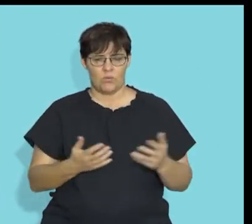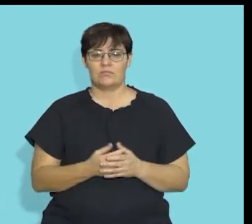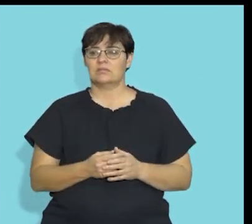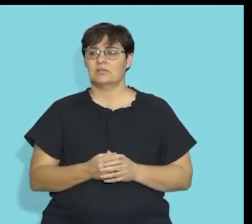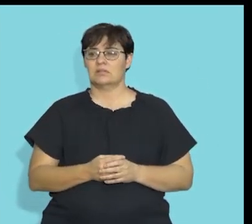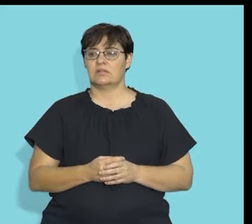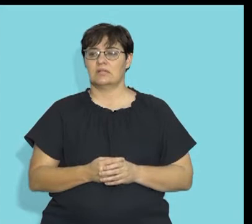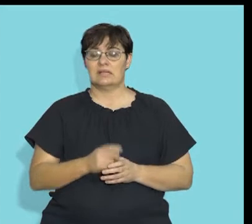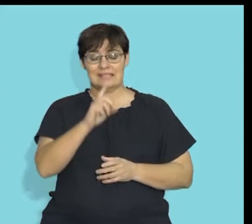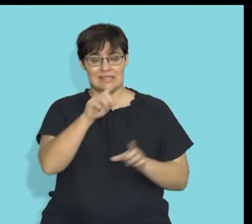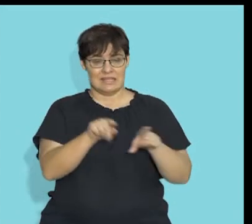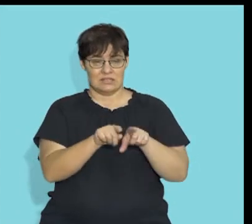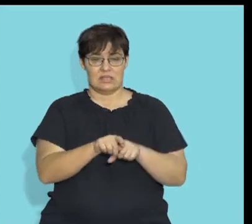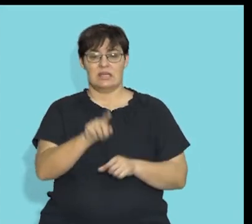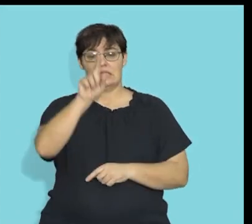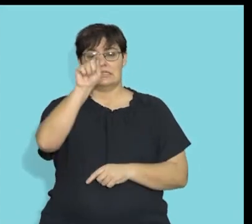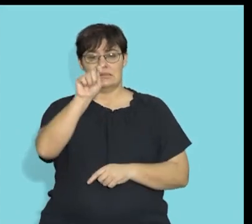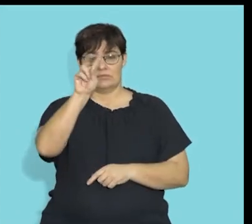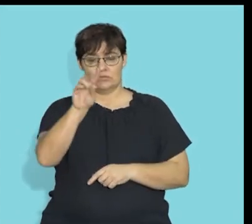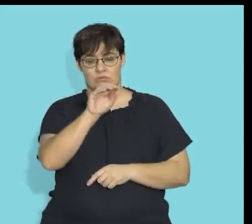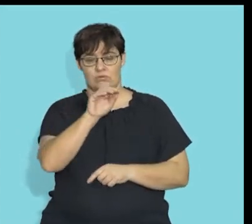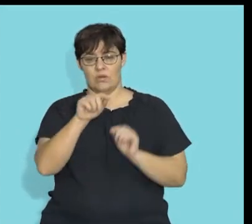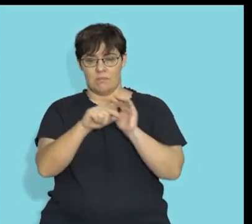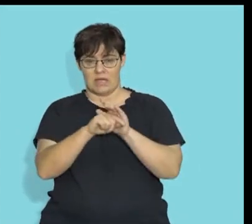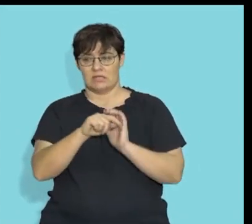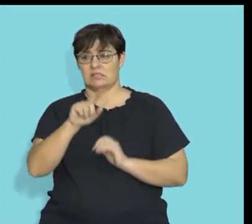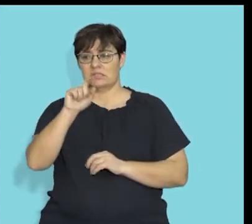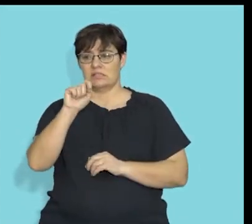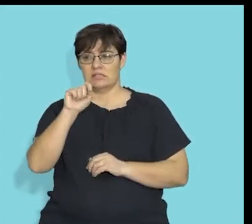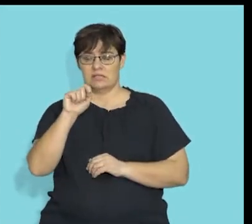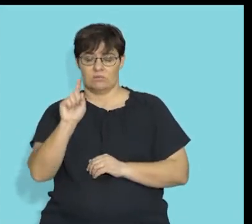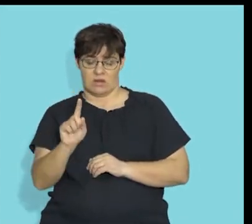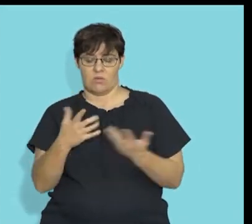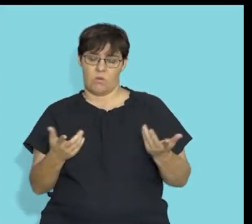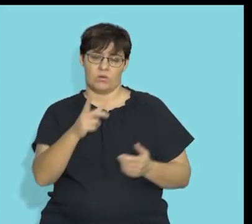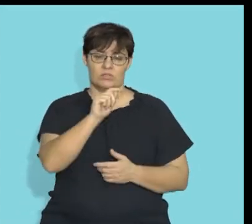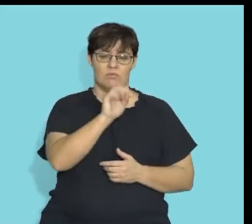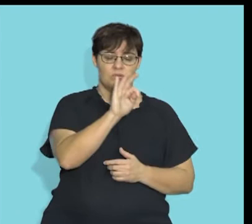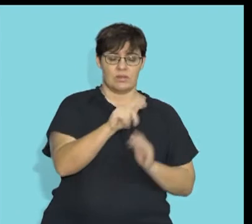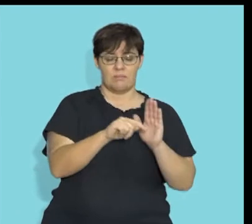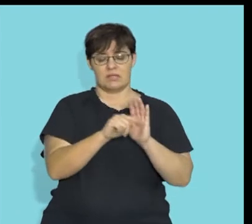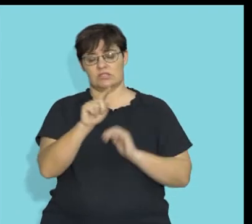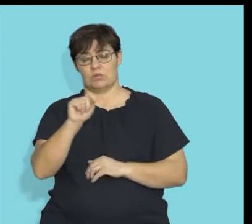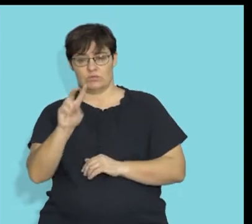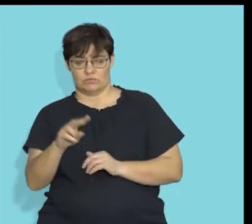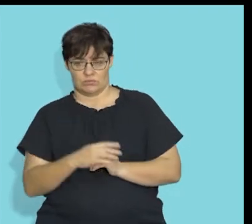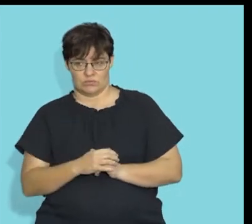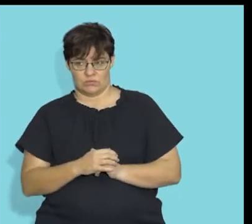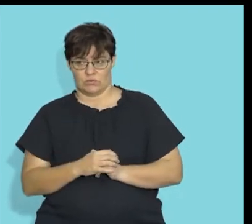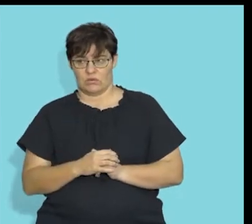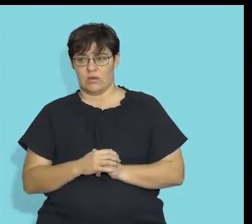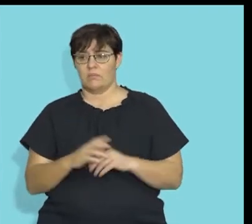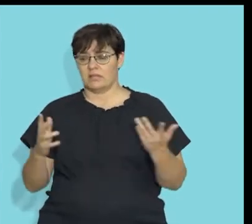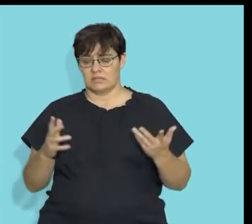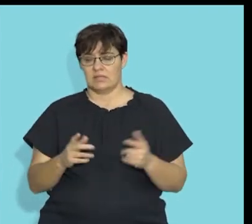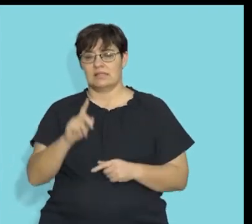be equal to term 2 minus term 1, or term 3 minus term 2, but in general,